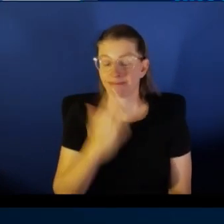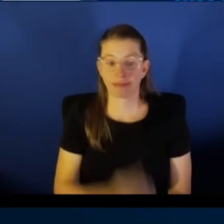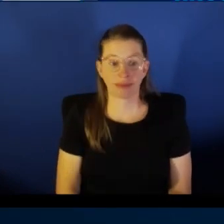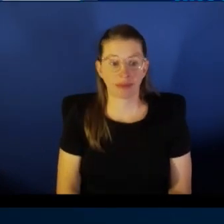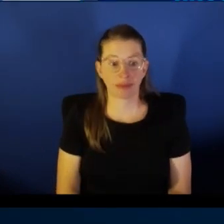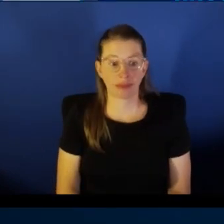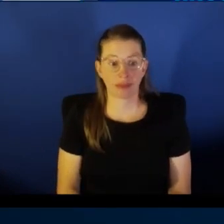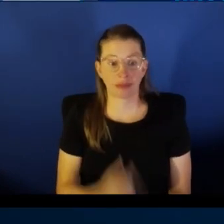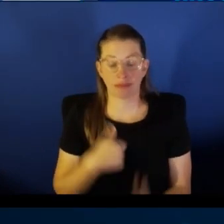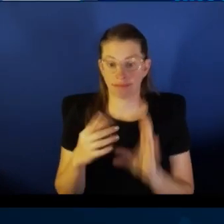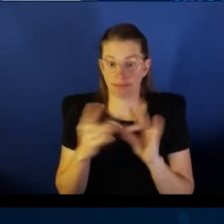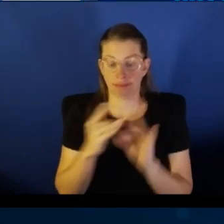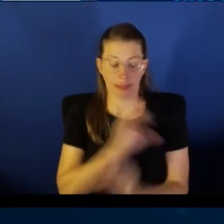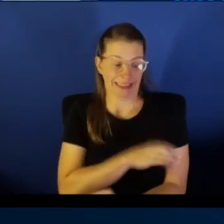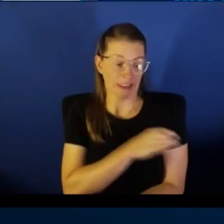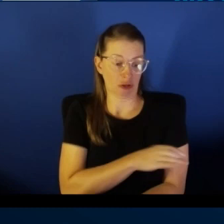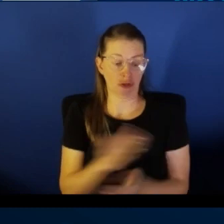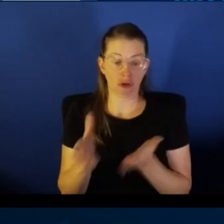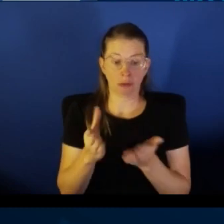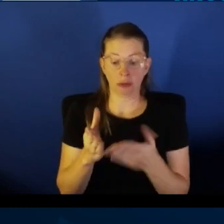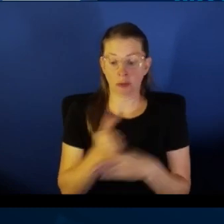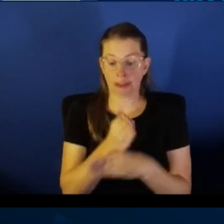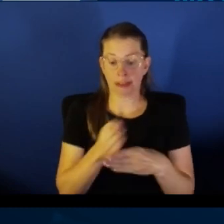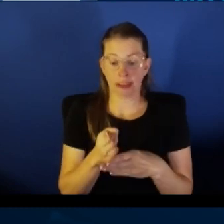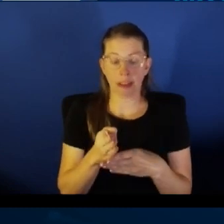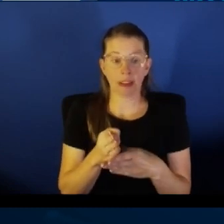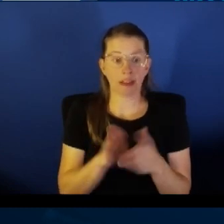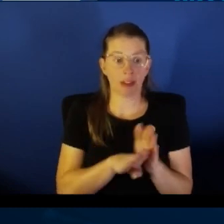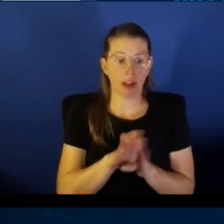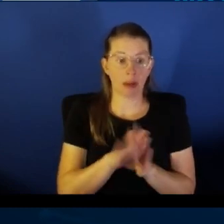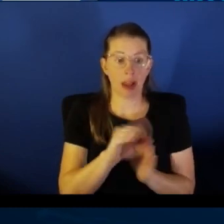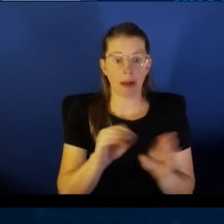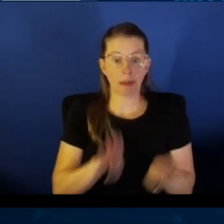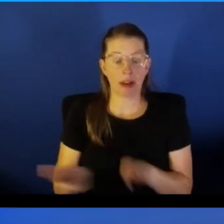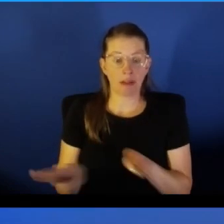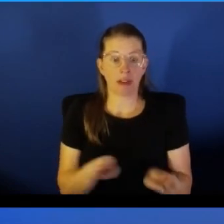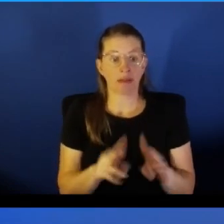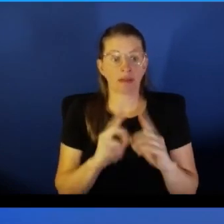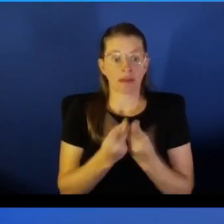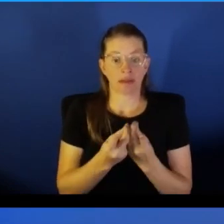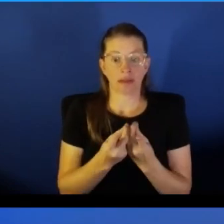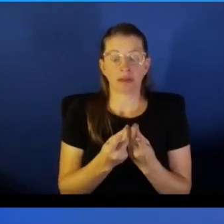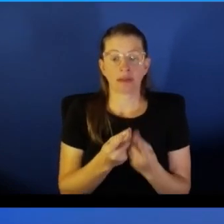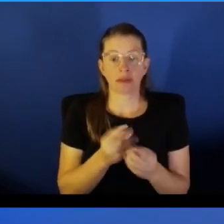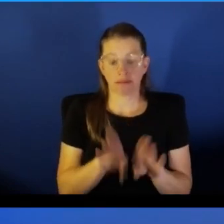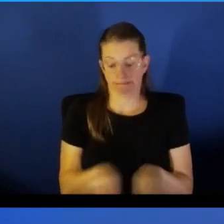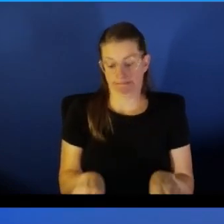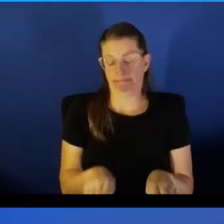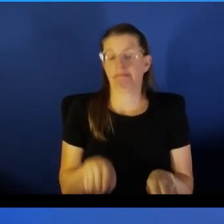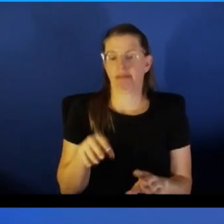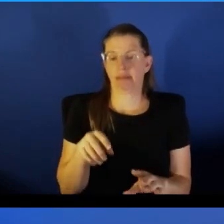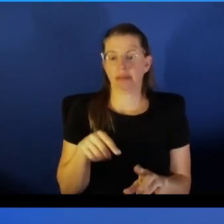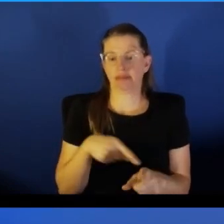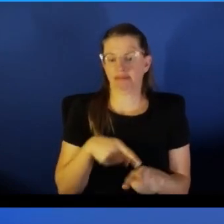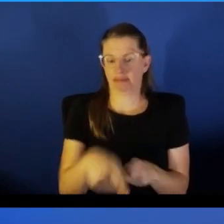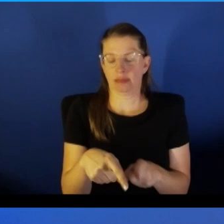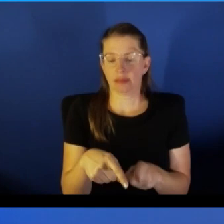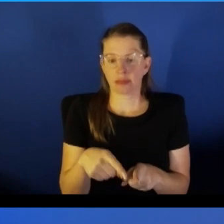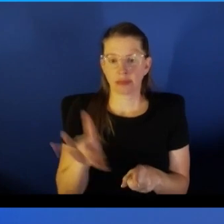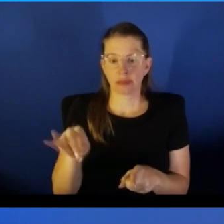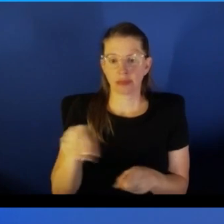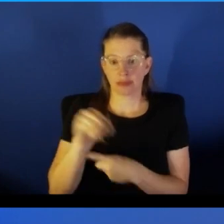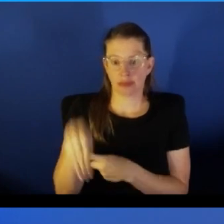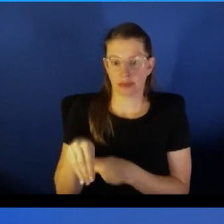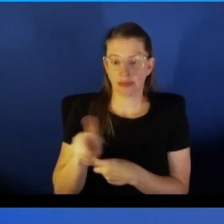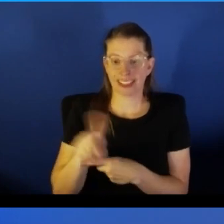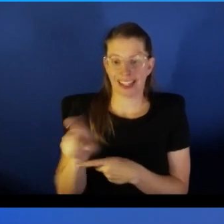our clinical services within the developmental and behavioral division in pediatrics, about 80% of those services are diagnostic,